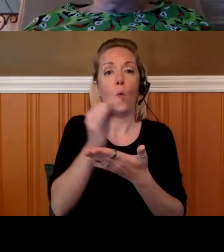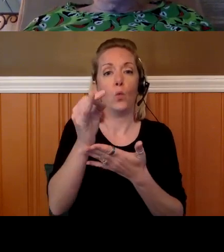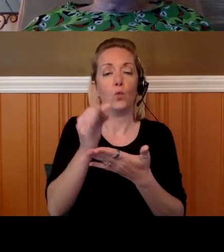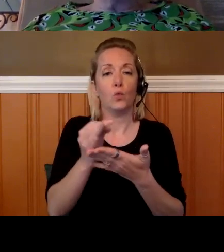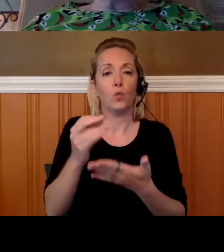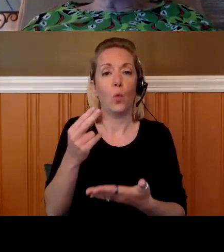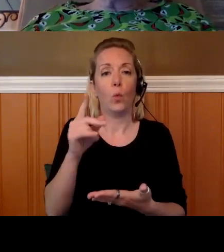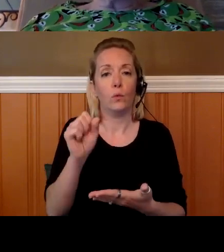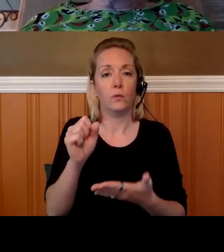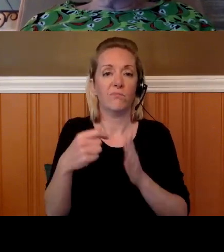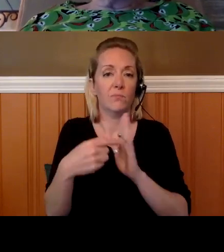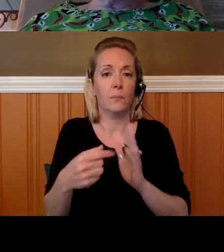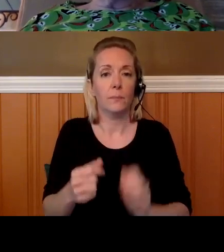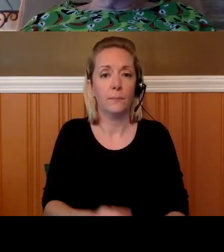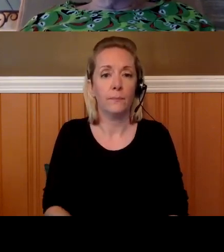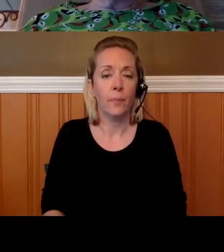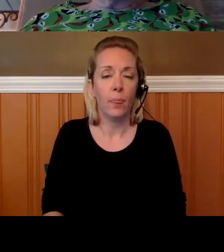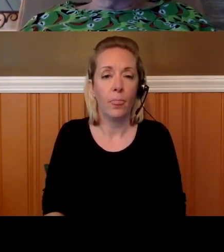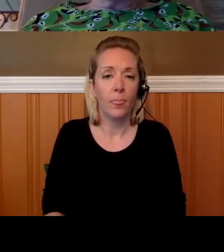You have to stop.